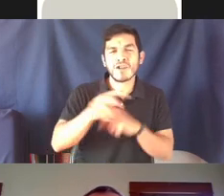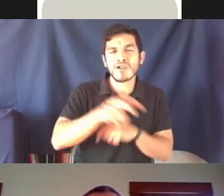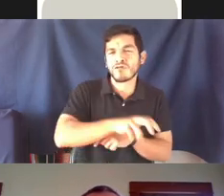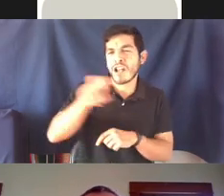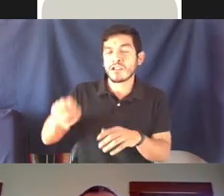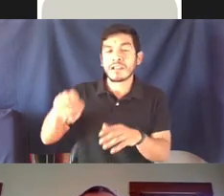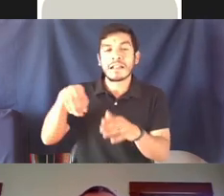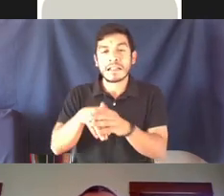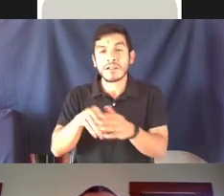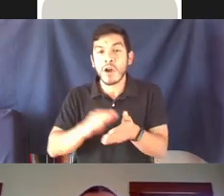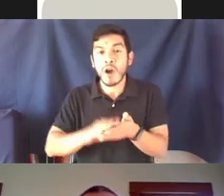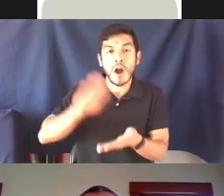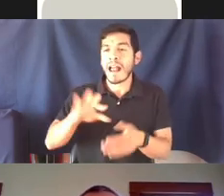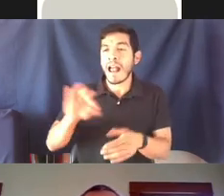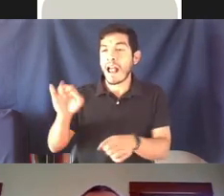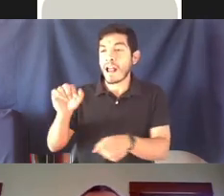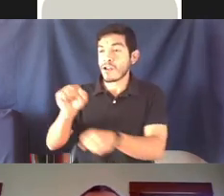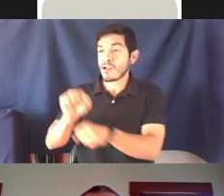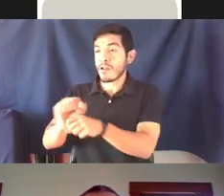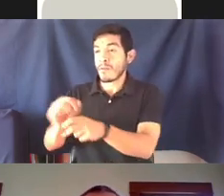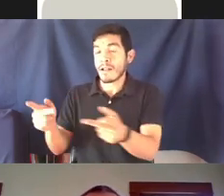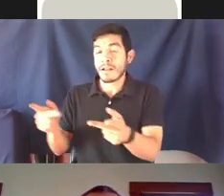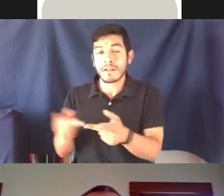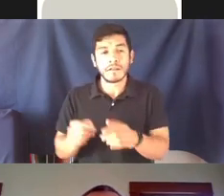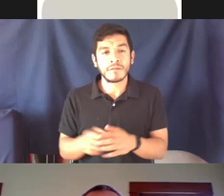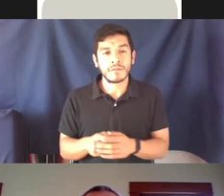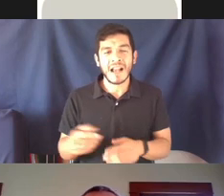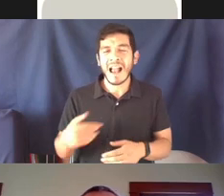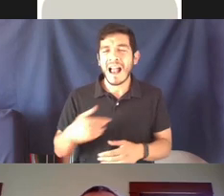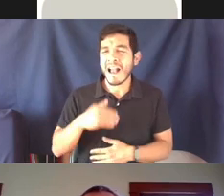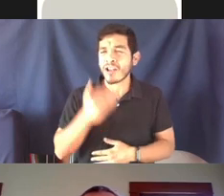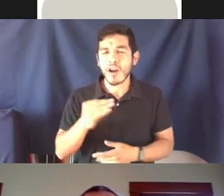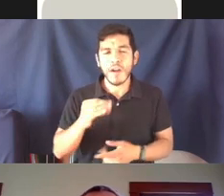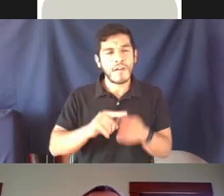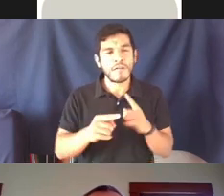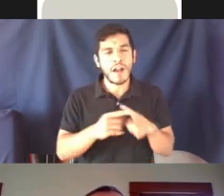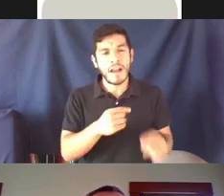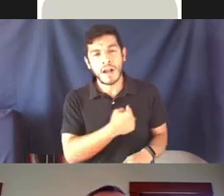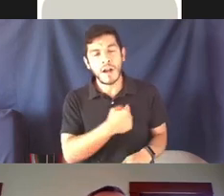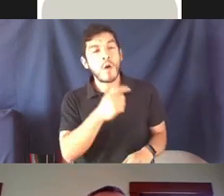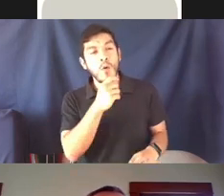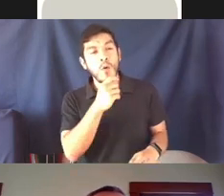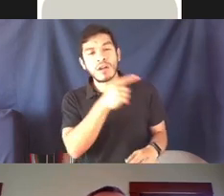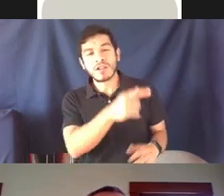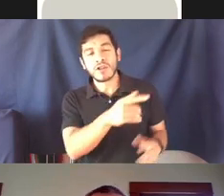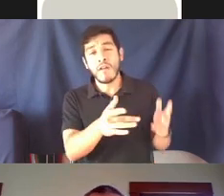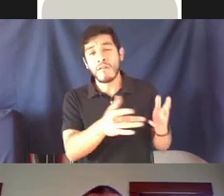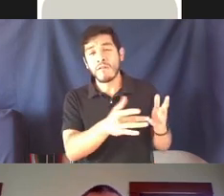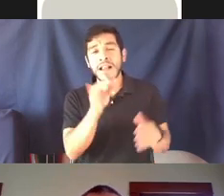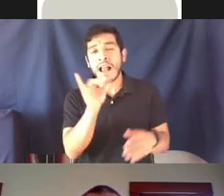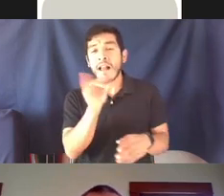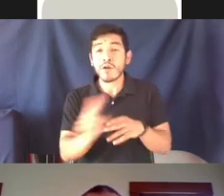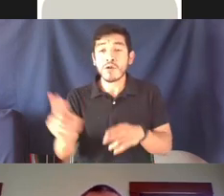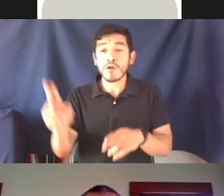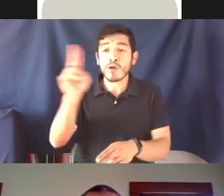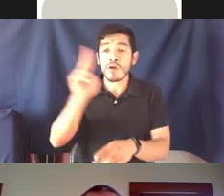a daughter of a friend of mine who's a freshman at the University of Minnesota, several thousand miles from home, and it's been a